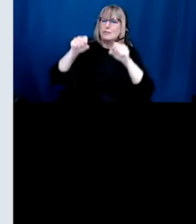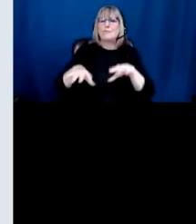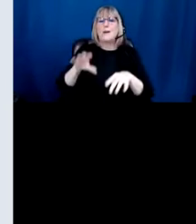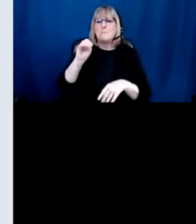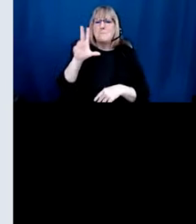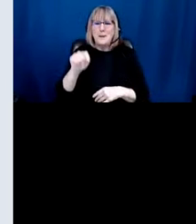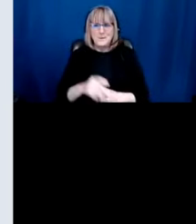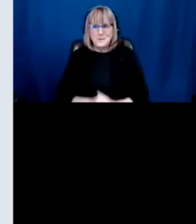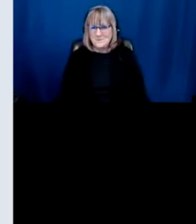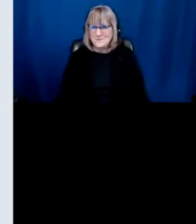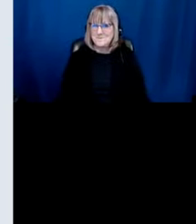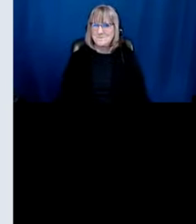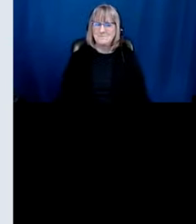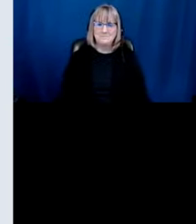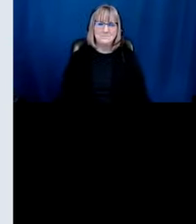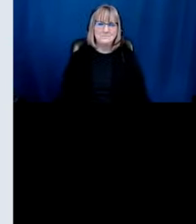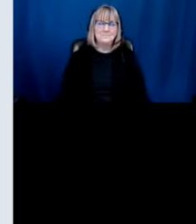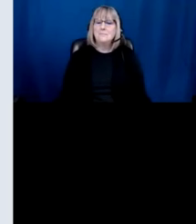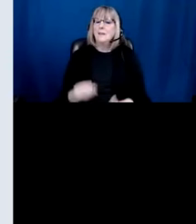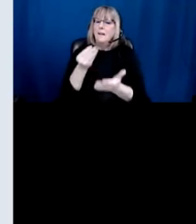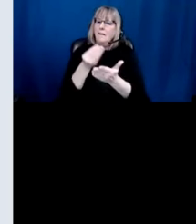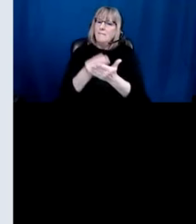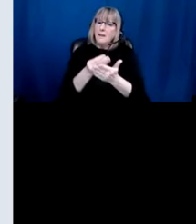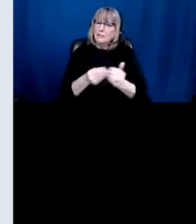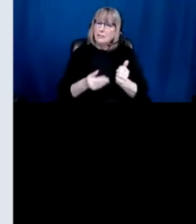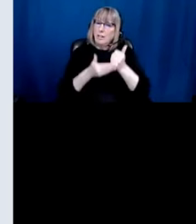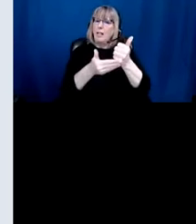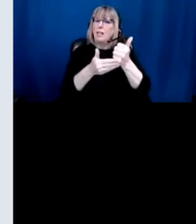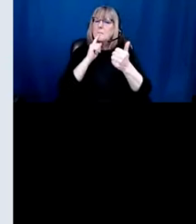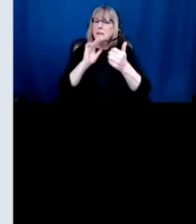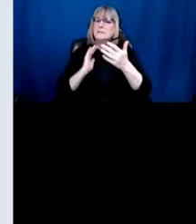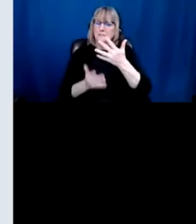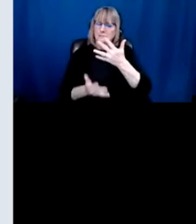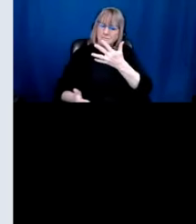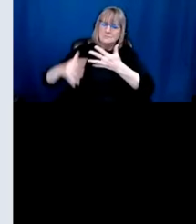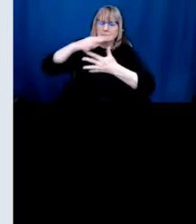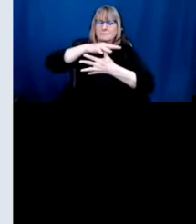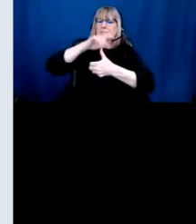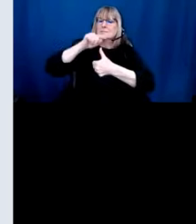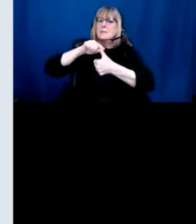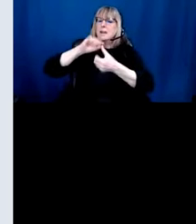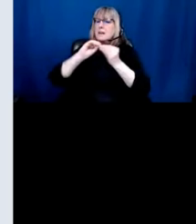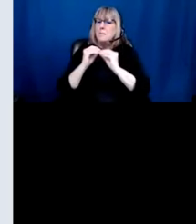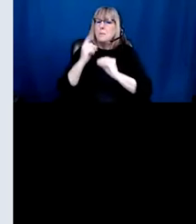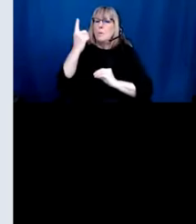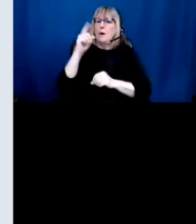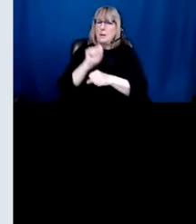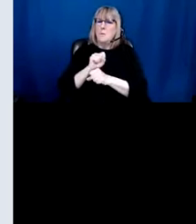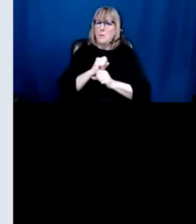muy buen sentimiento saber que ya no soy una persona que abandonó sus